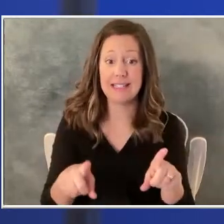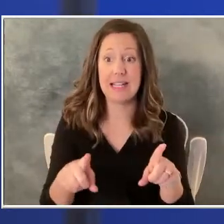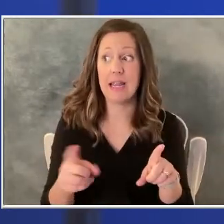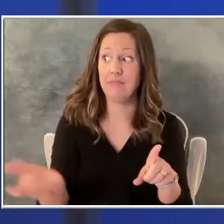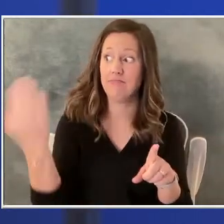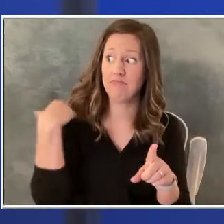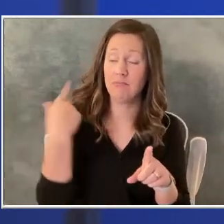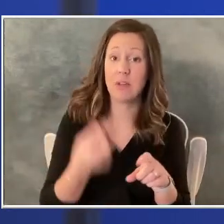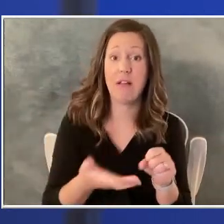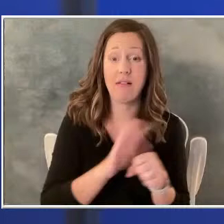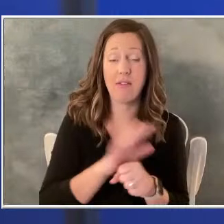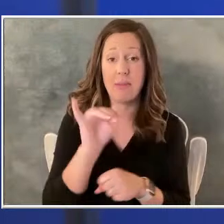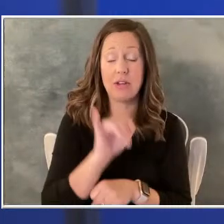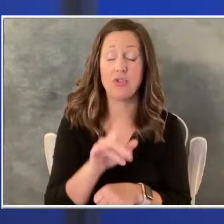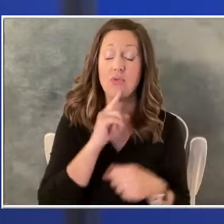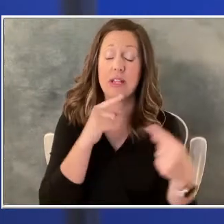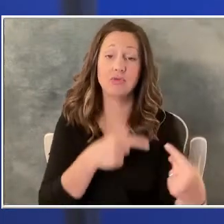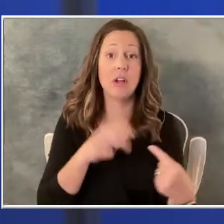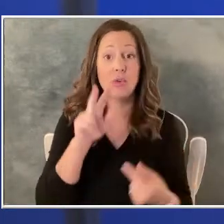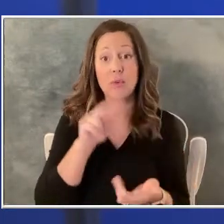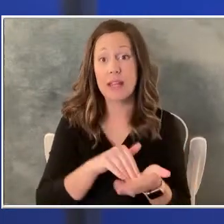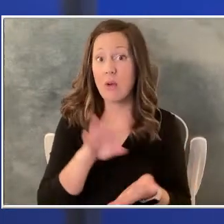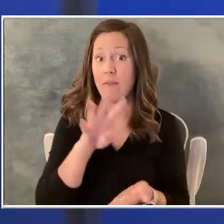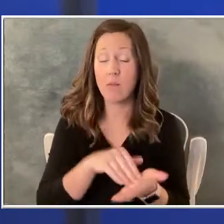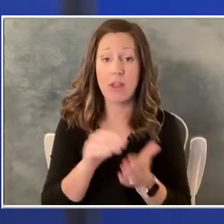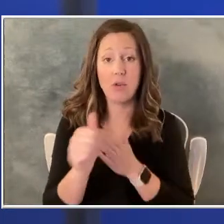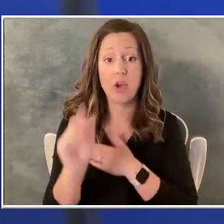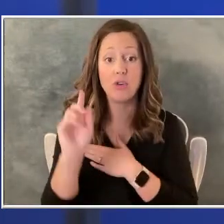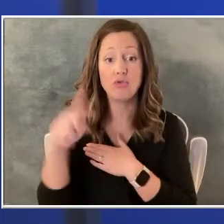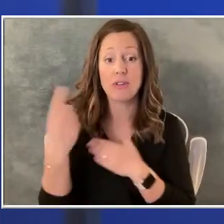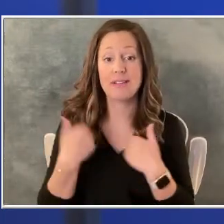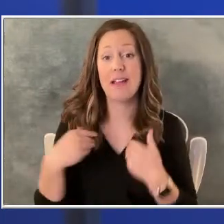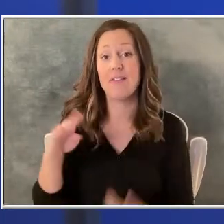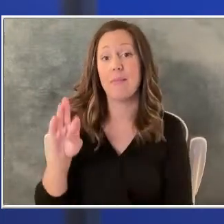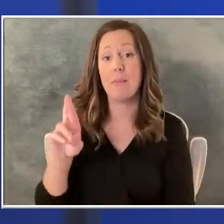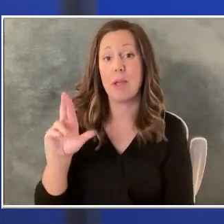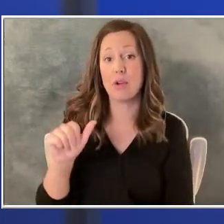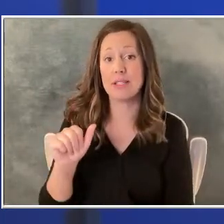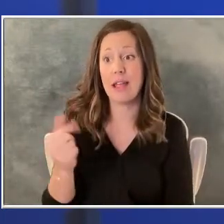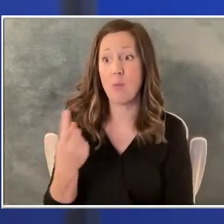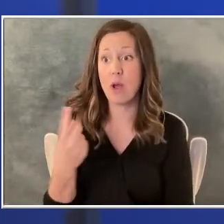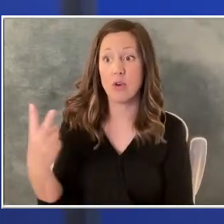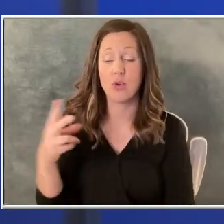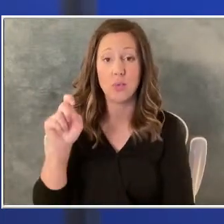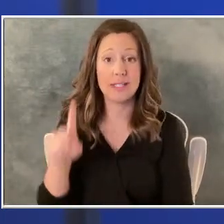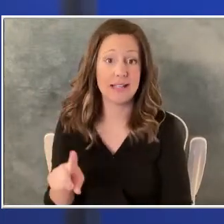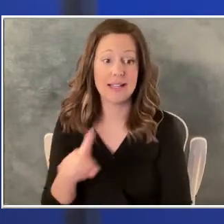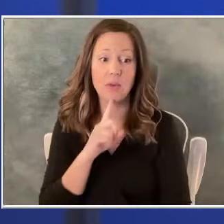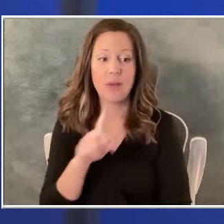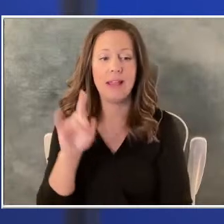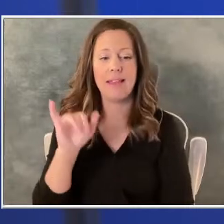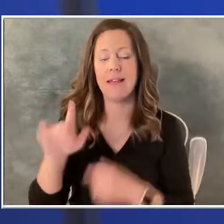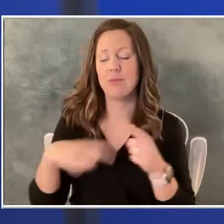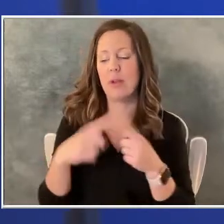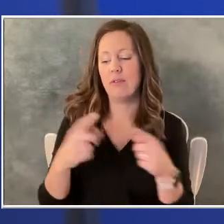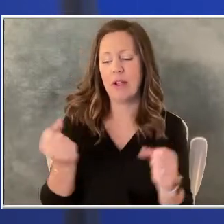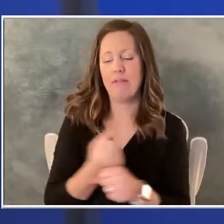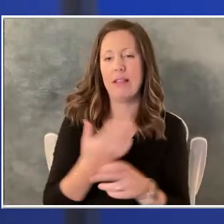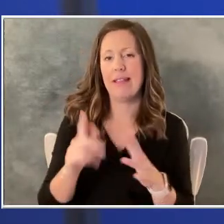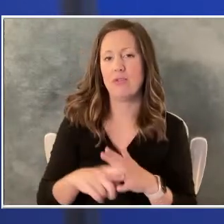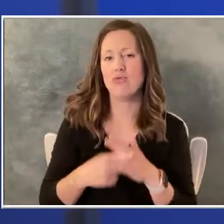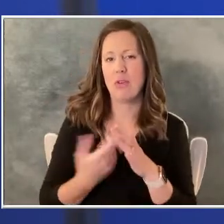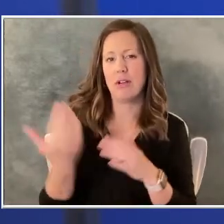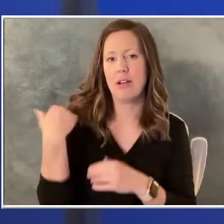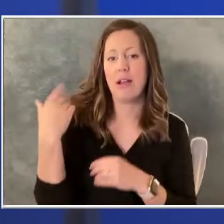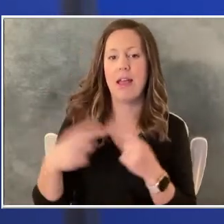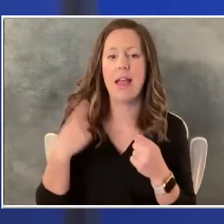to $4,000 just to have BRCA1 or BRCA2. That's when things first started. Then there became much